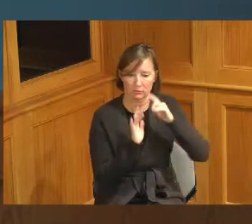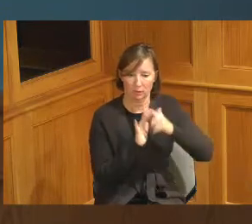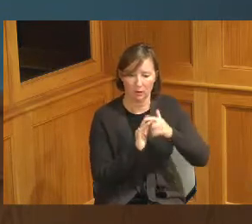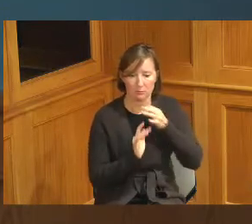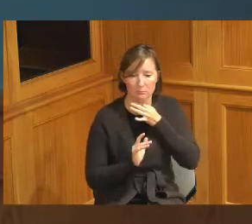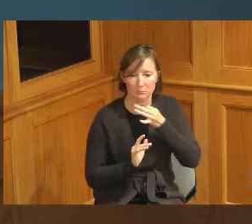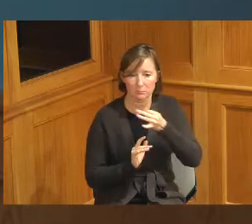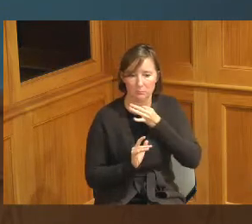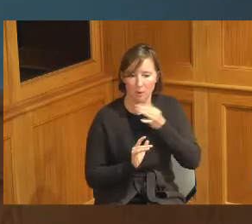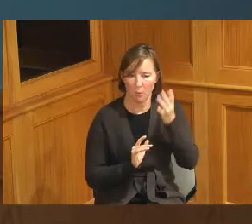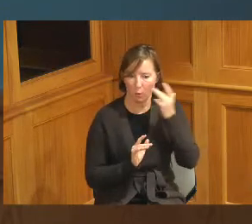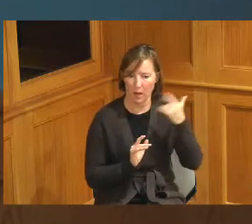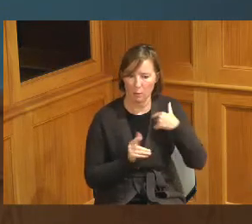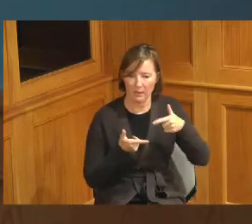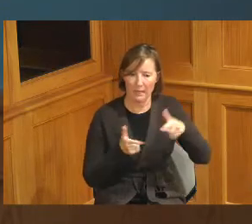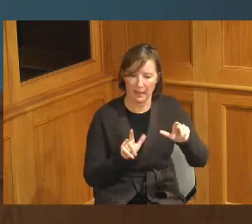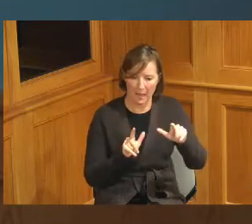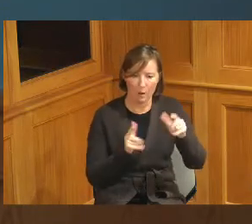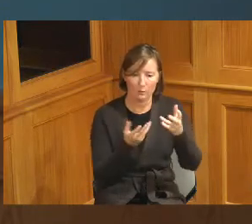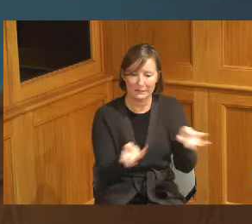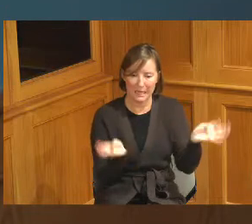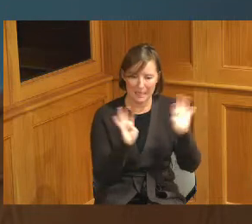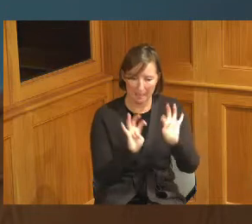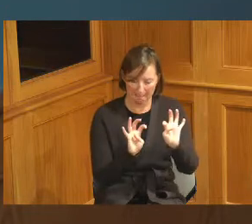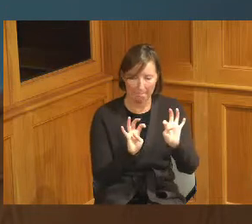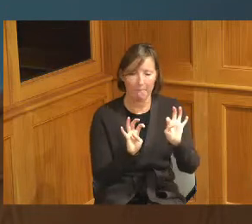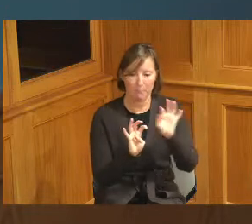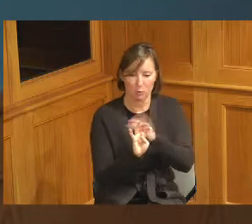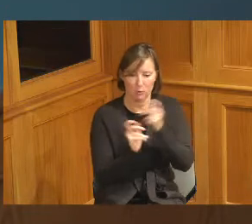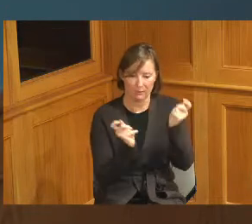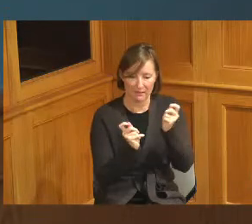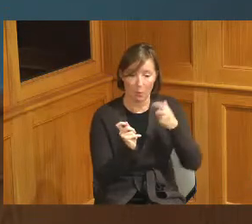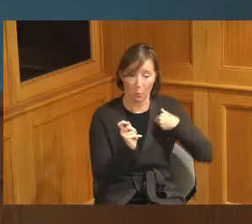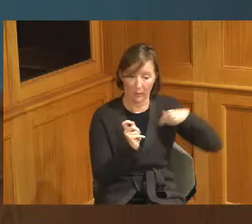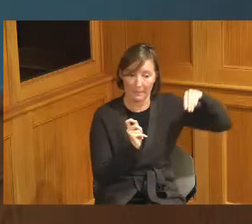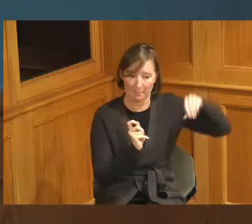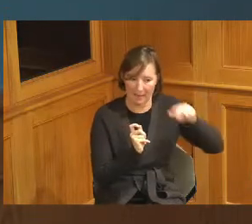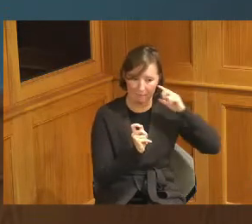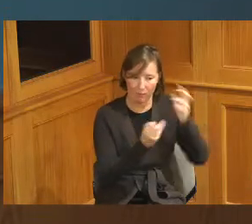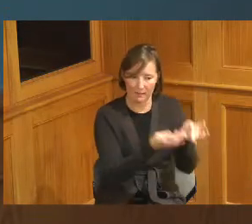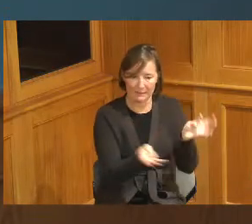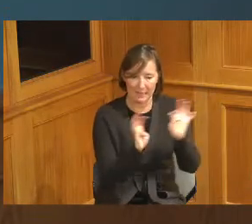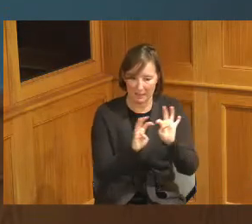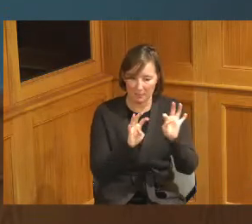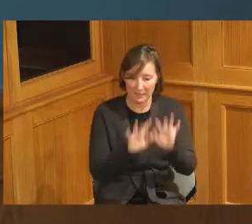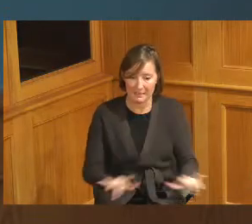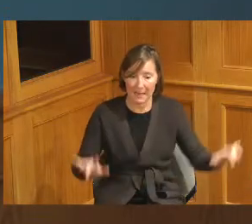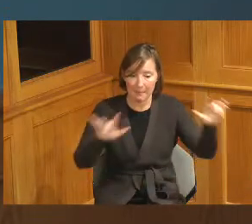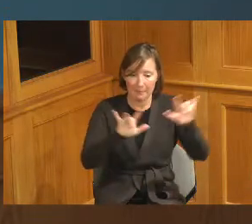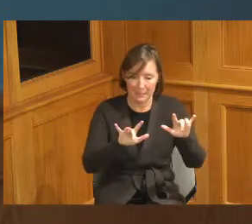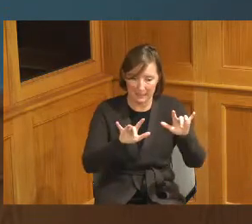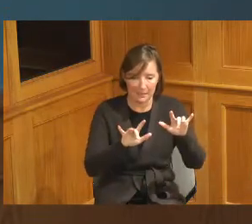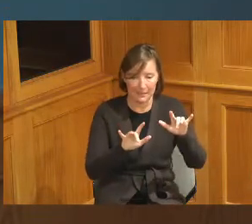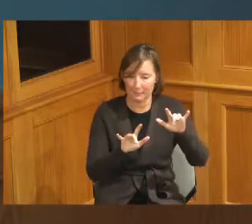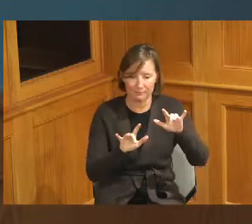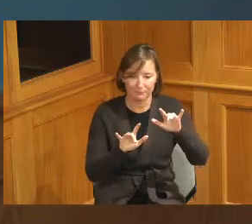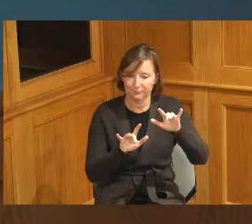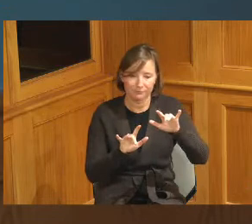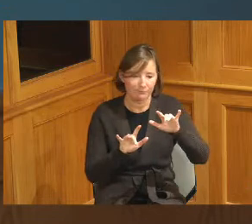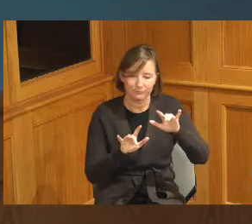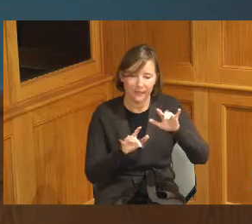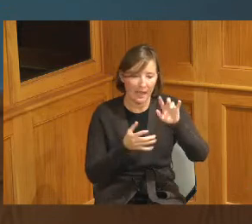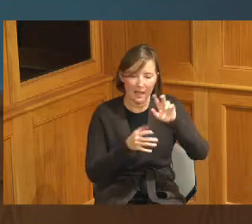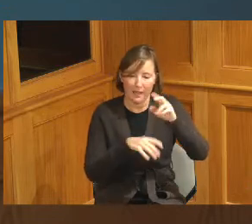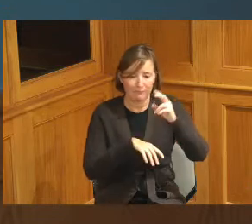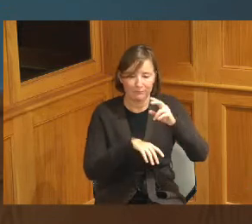festival that's in our stadium, in a stadium that we're paying for, and it's empty every other day except for